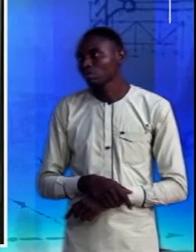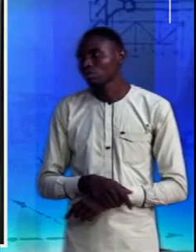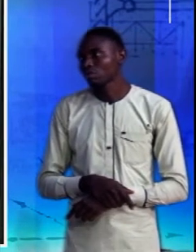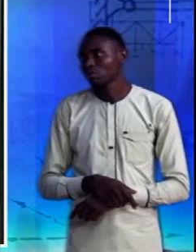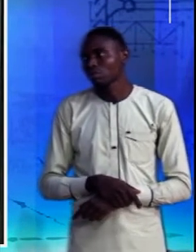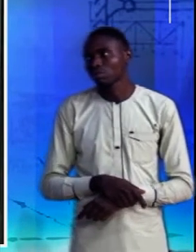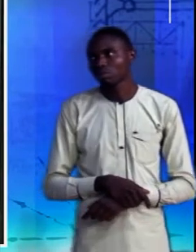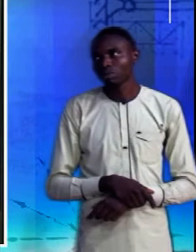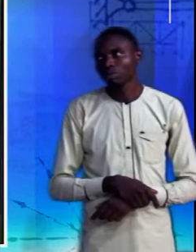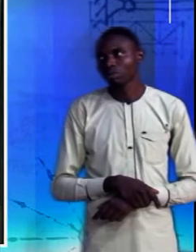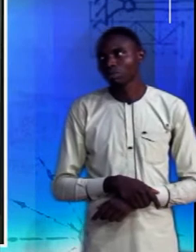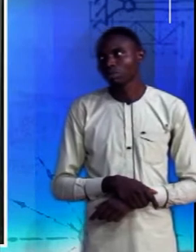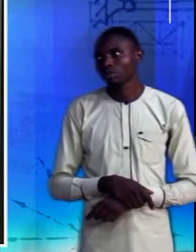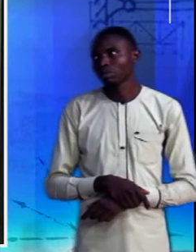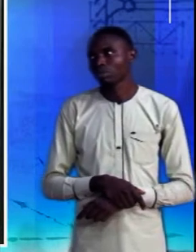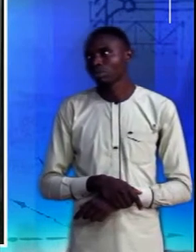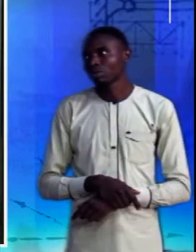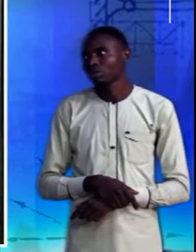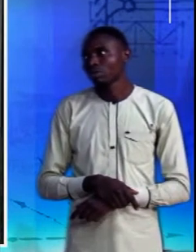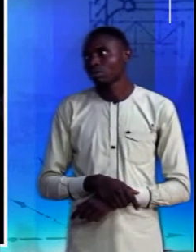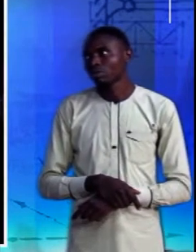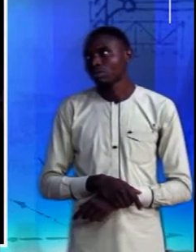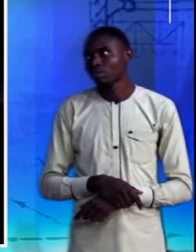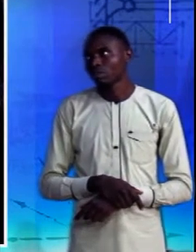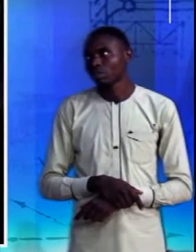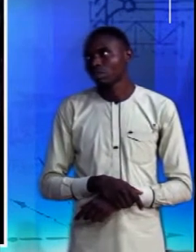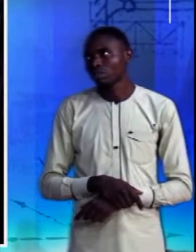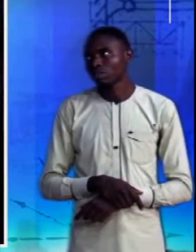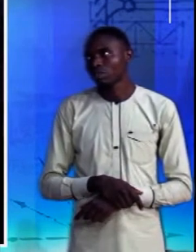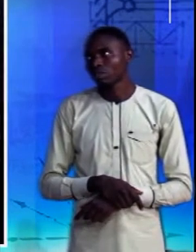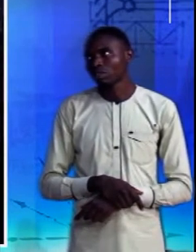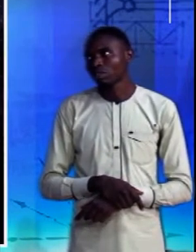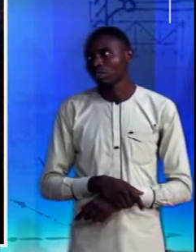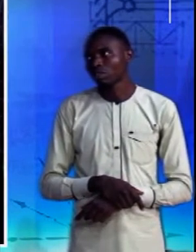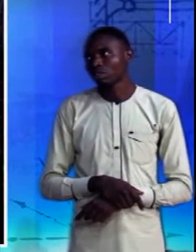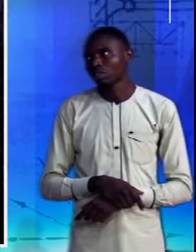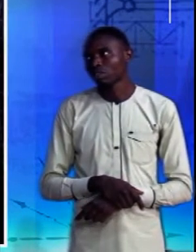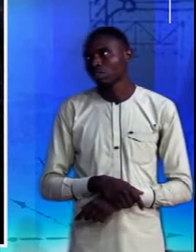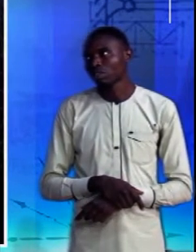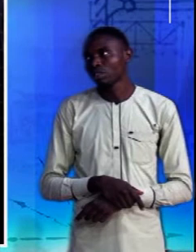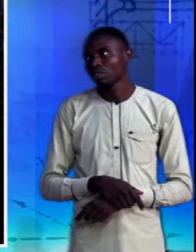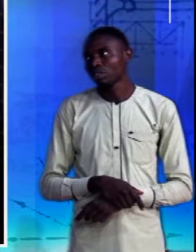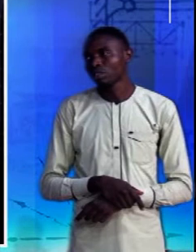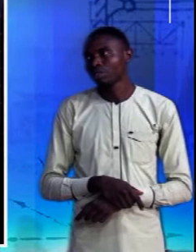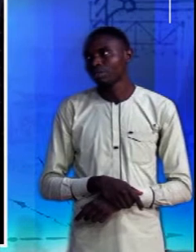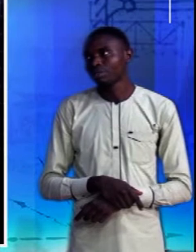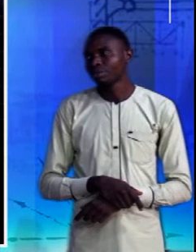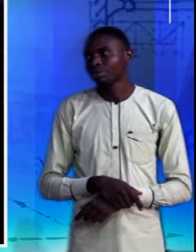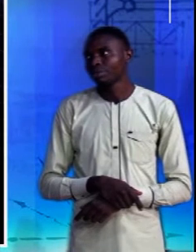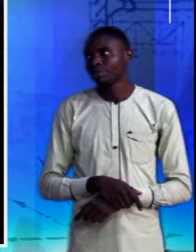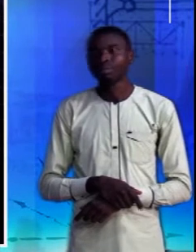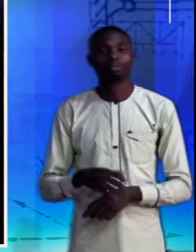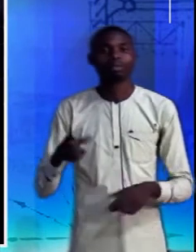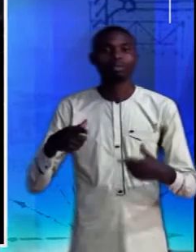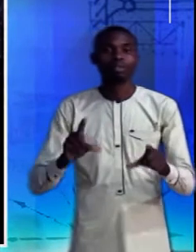0 plus nothing, 0. 2 plus 0 is 2. 1